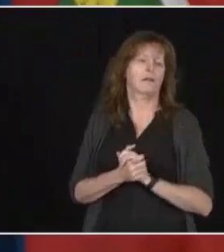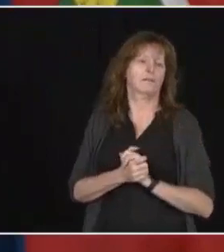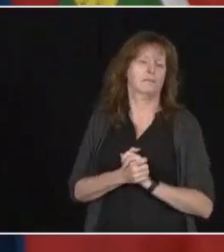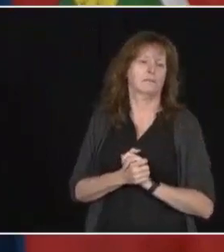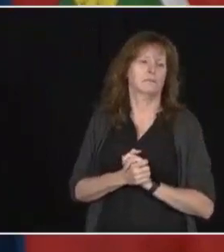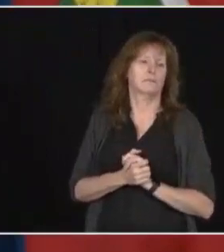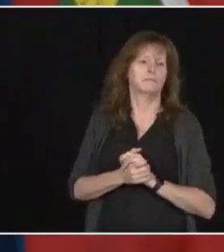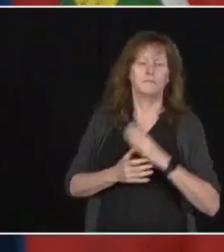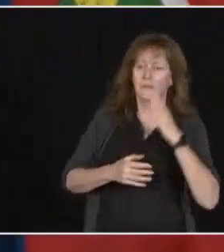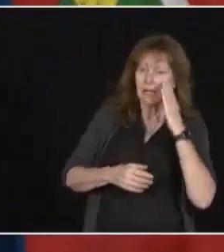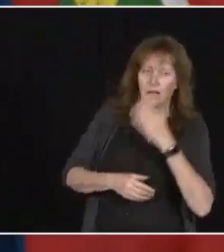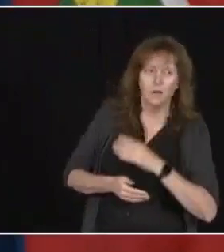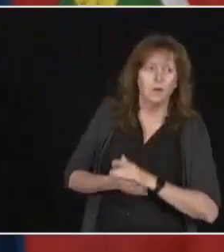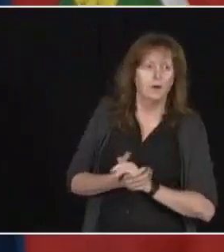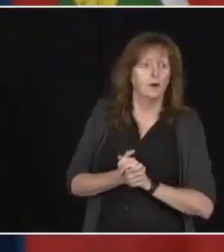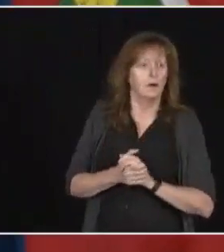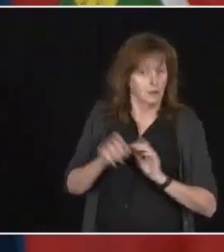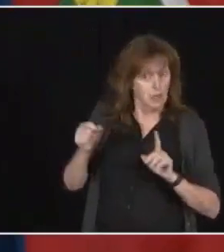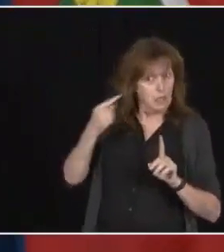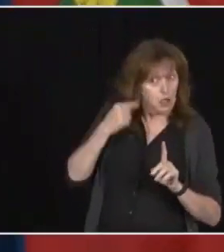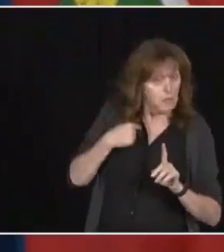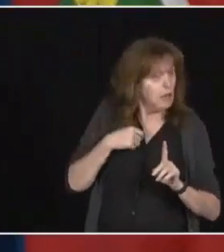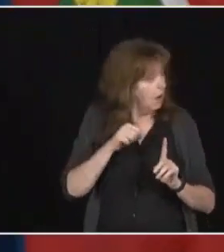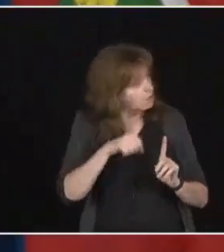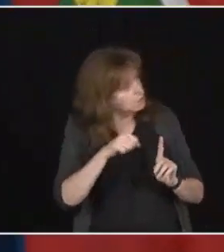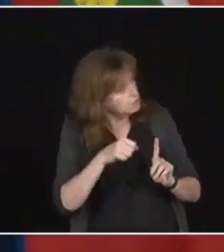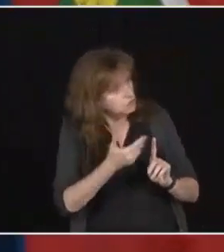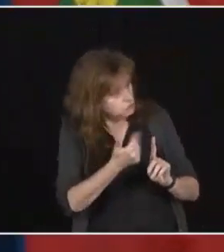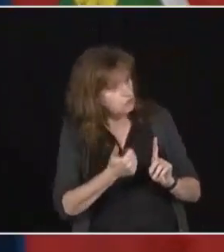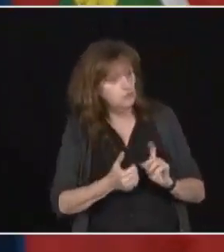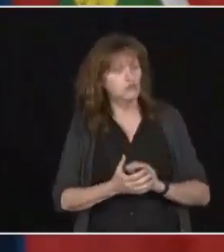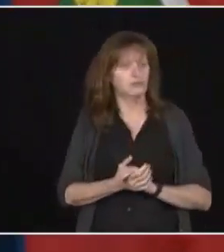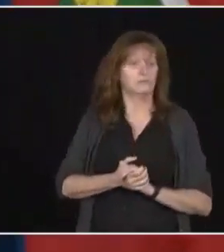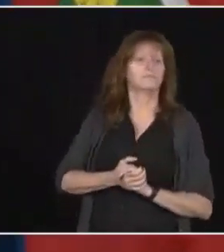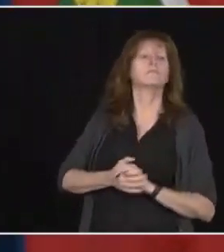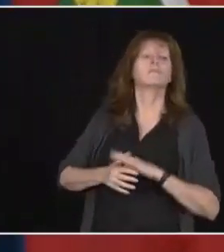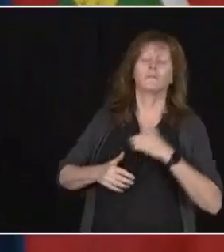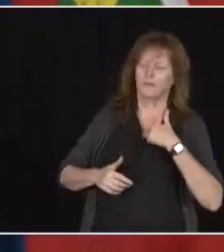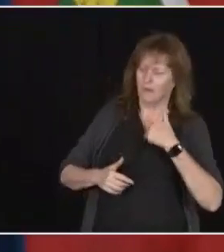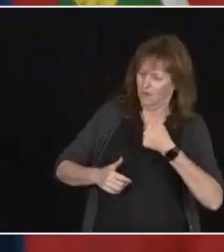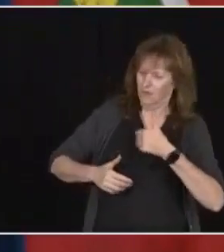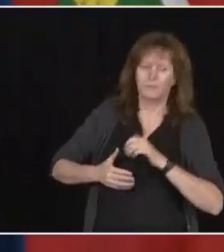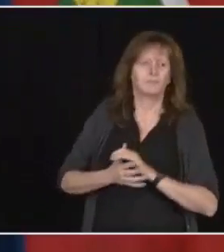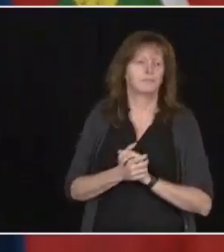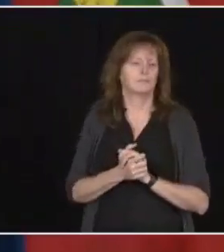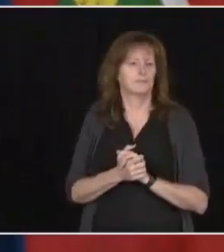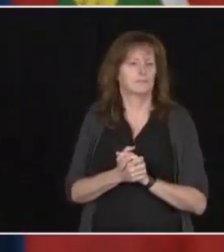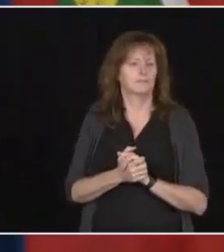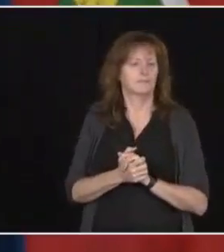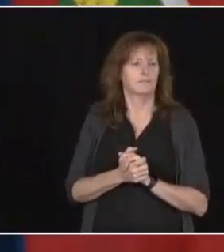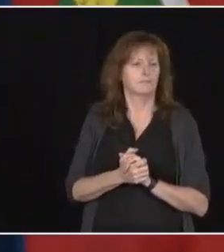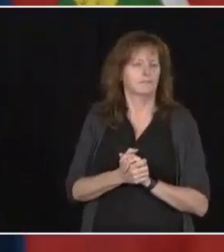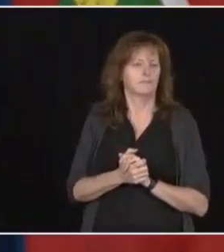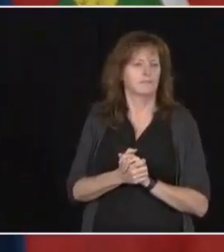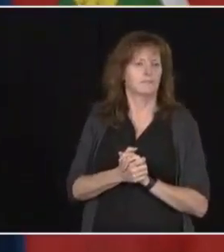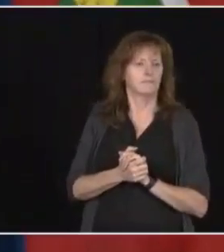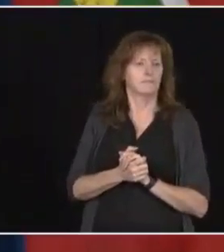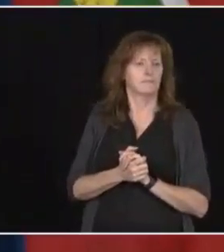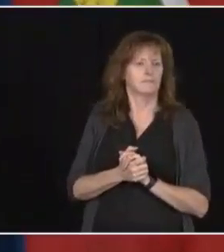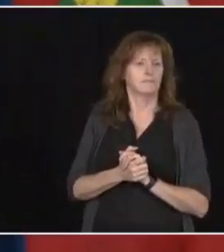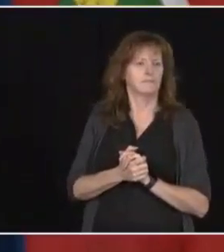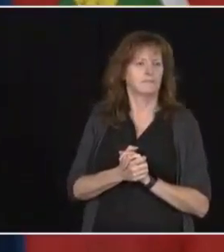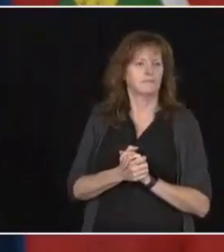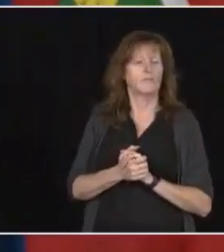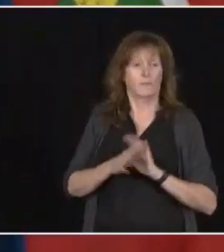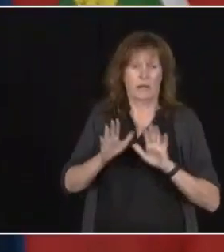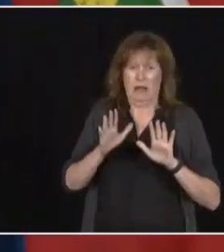Hi, Minister. Can you hear me? Yes. Hello, Laura. How are you doing today? Hi. Good. How are you? Very good. Thank you. Look, I appreciate that you only